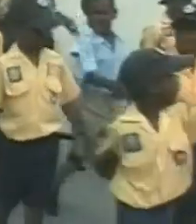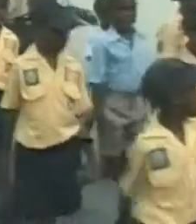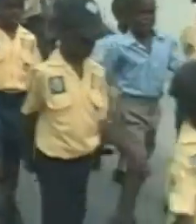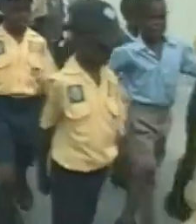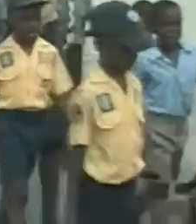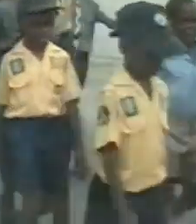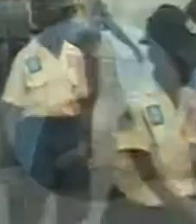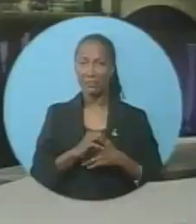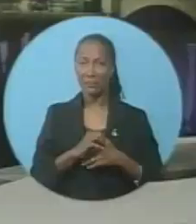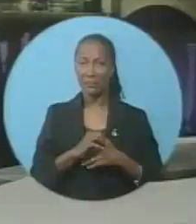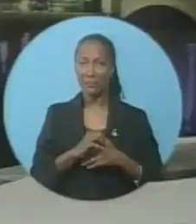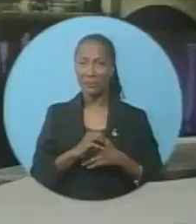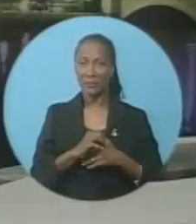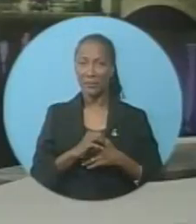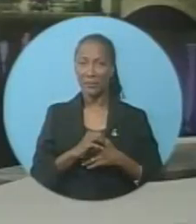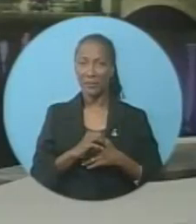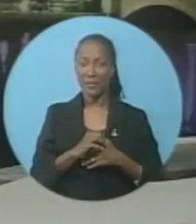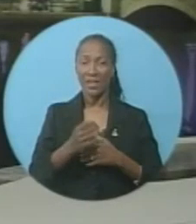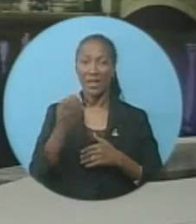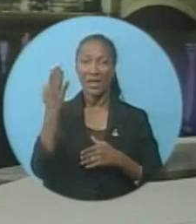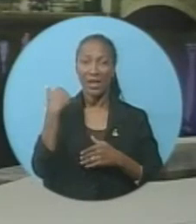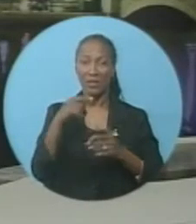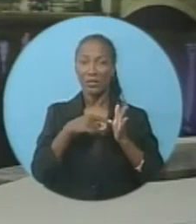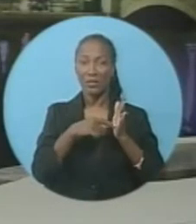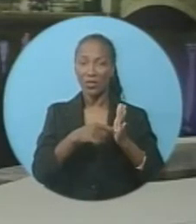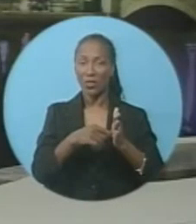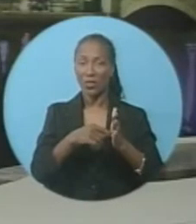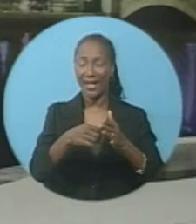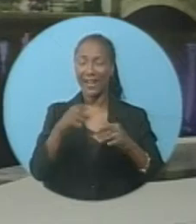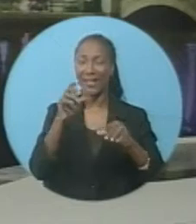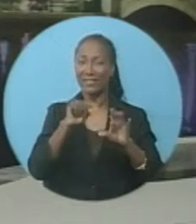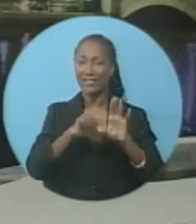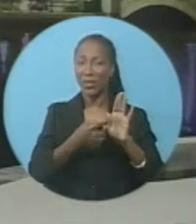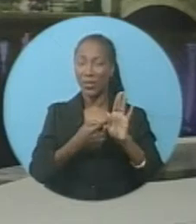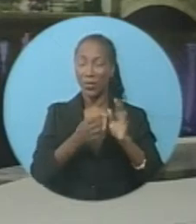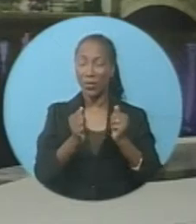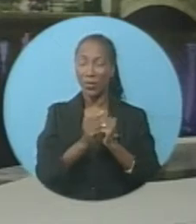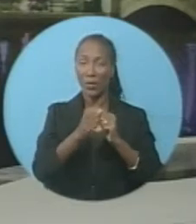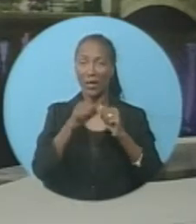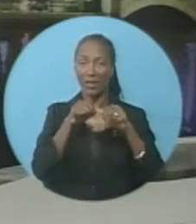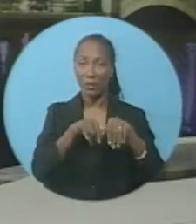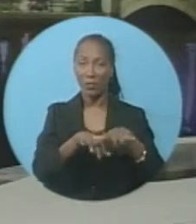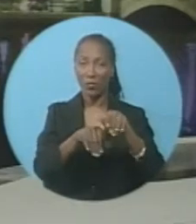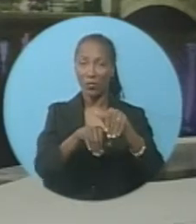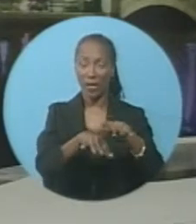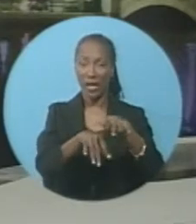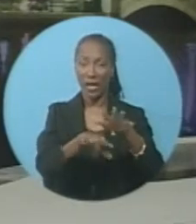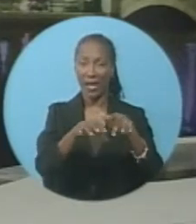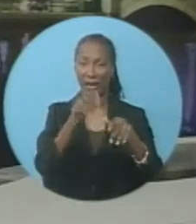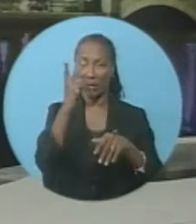Smith's Founders Day service, which was preceded by a parade. Parents were also there to support the event.